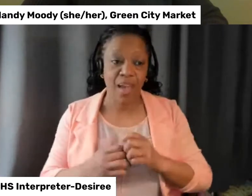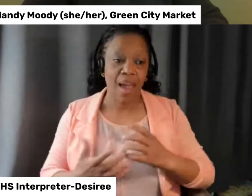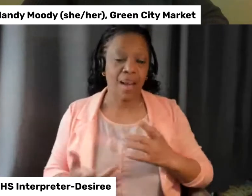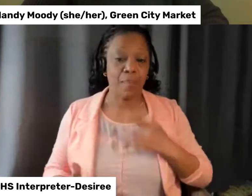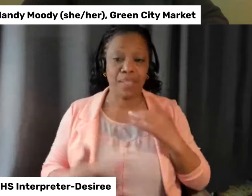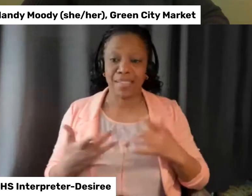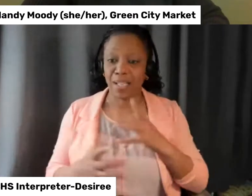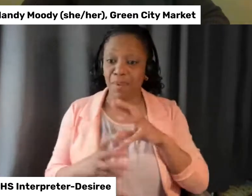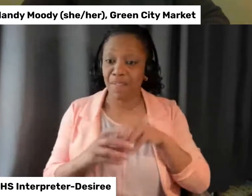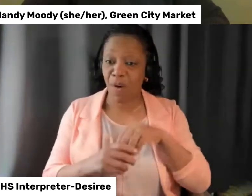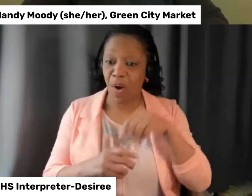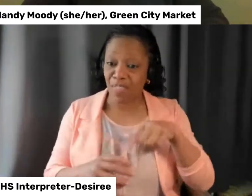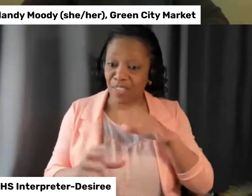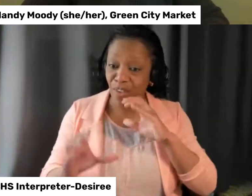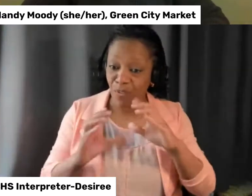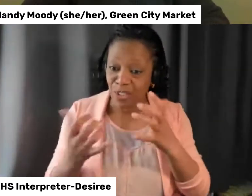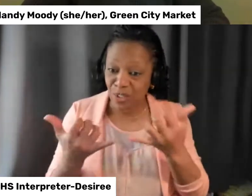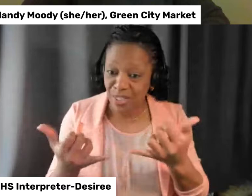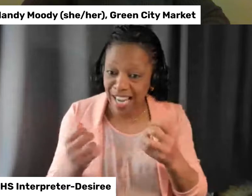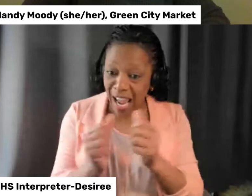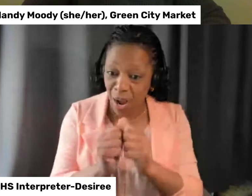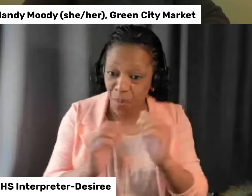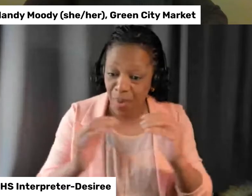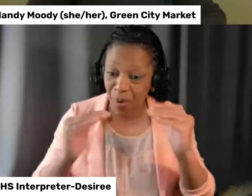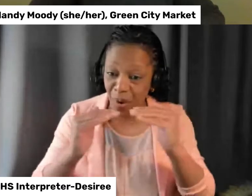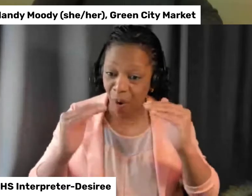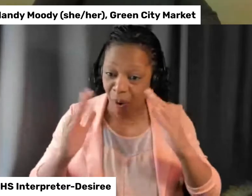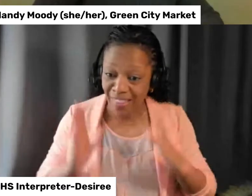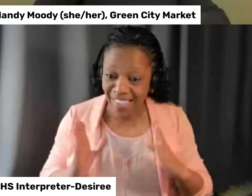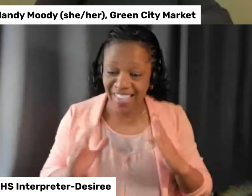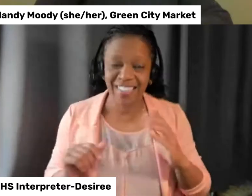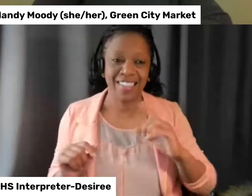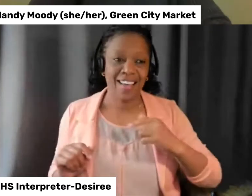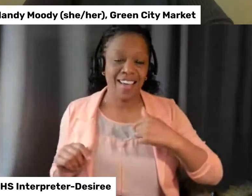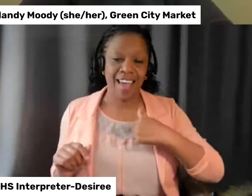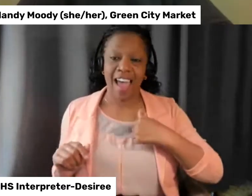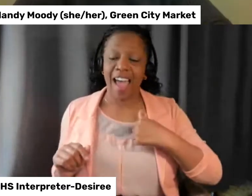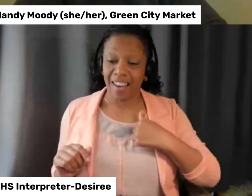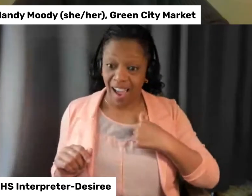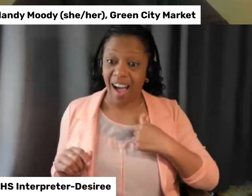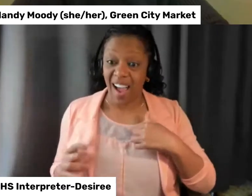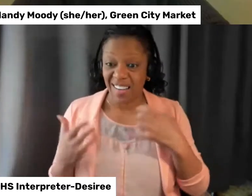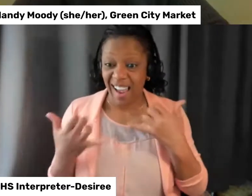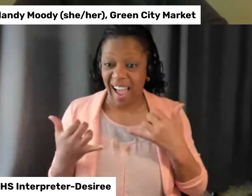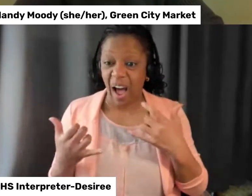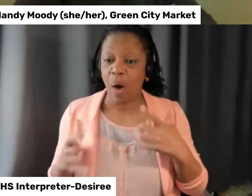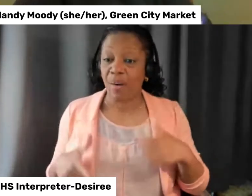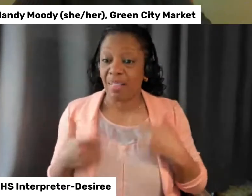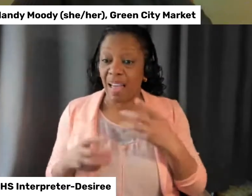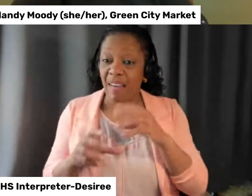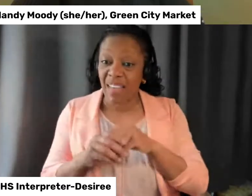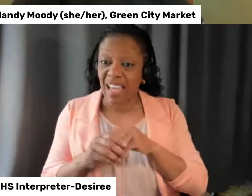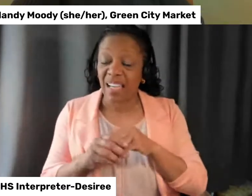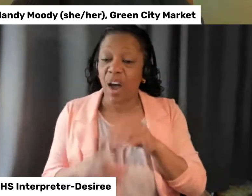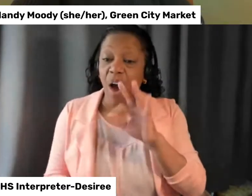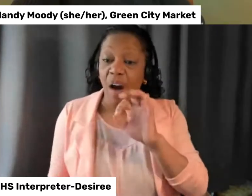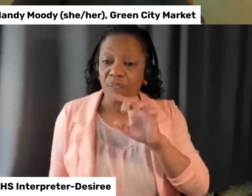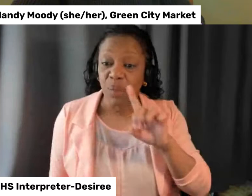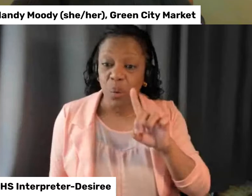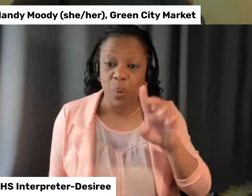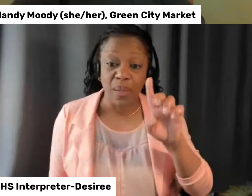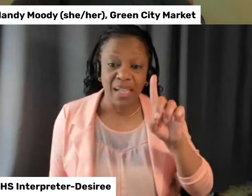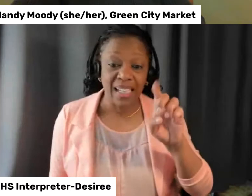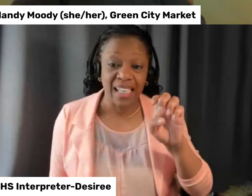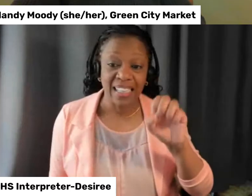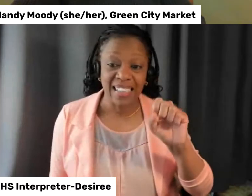in this work that we're doing. I'm currently living in a food desert. And of late,